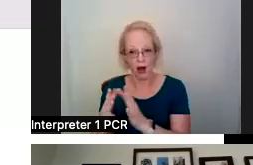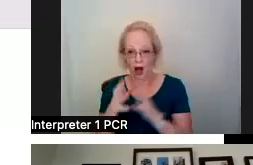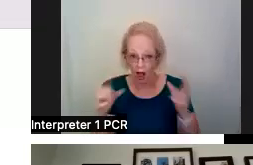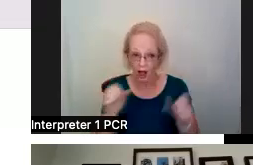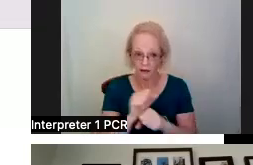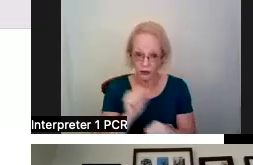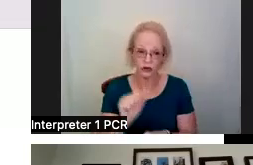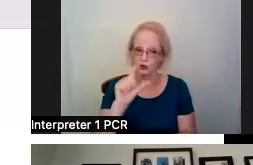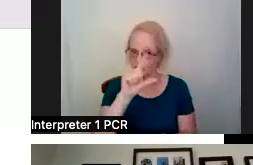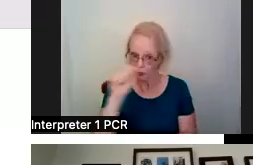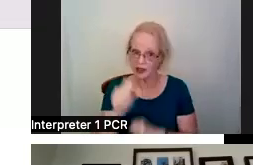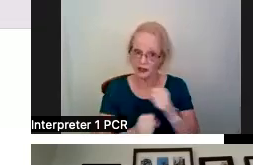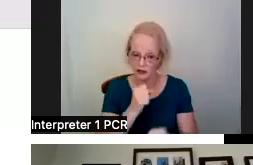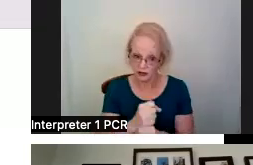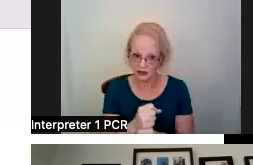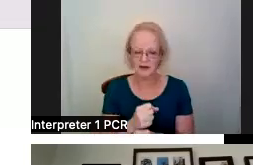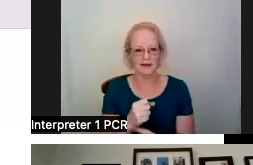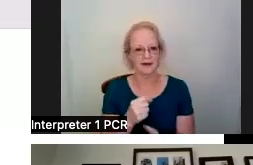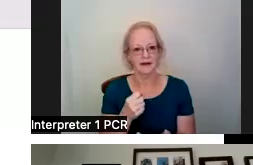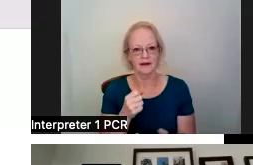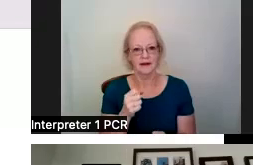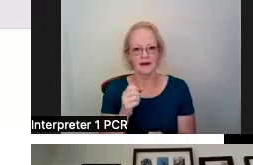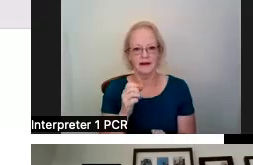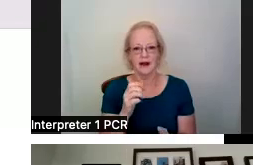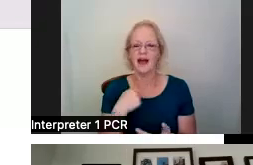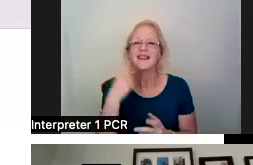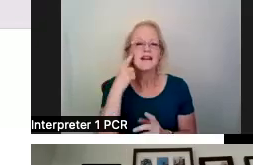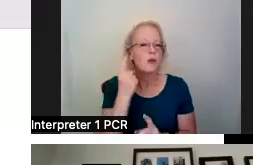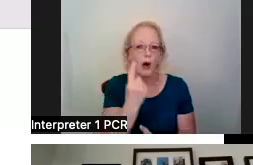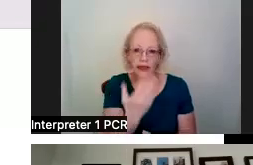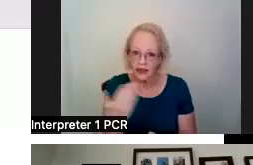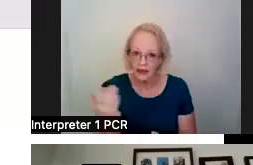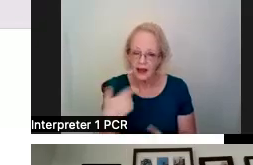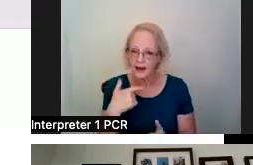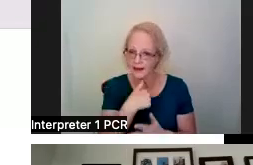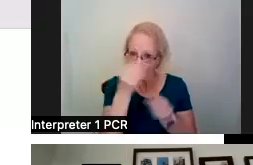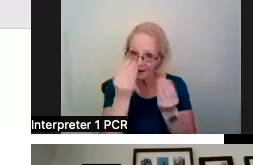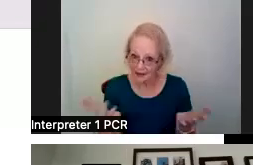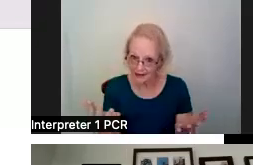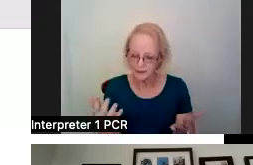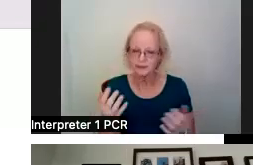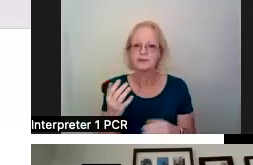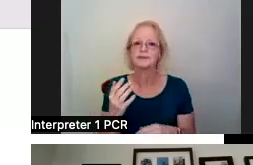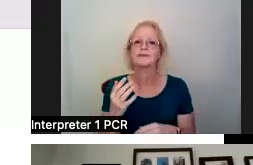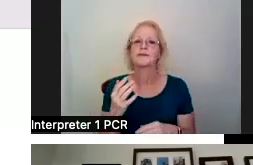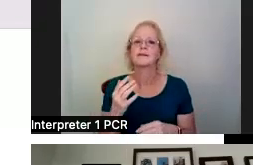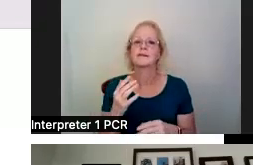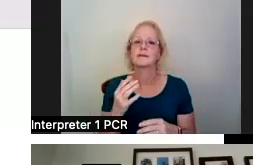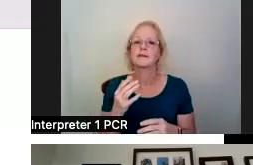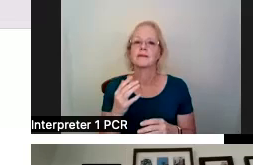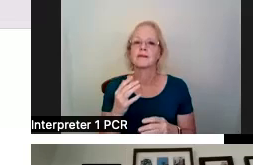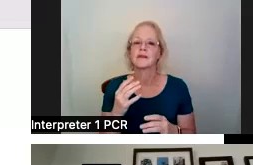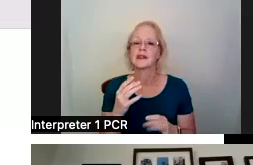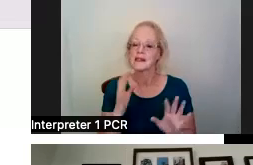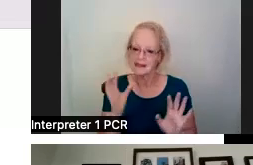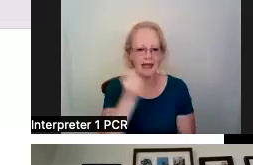years. So, you know, it's really, but I think the one thing that I can say to you is take it and view